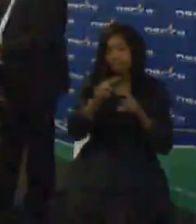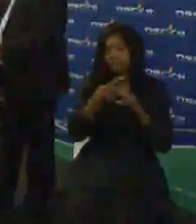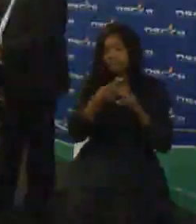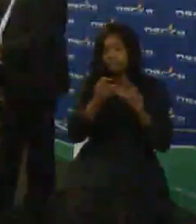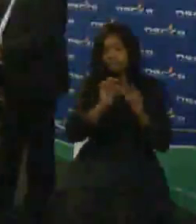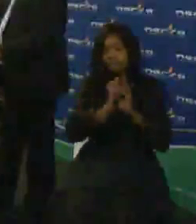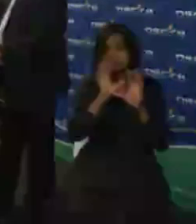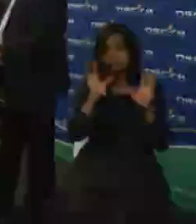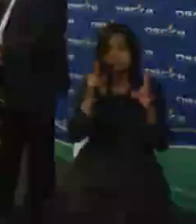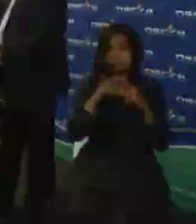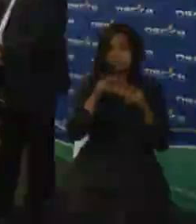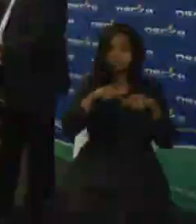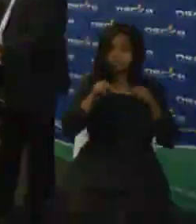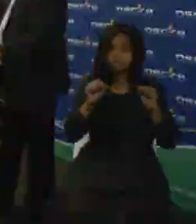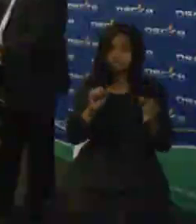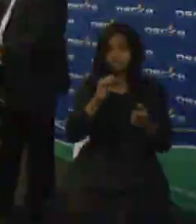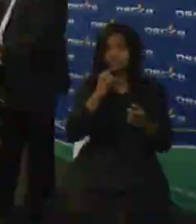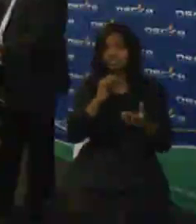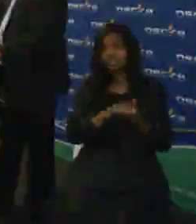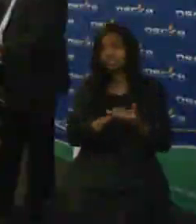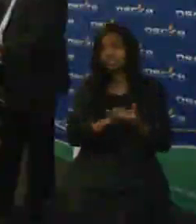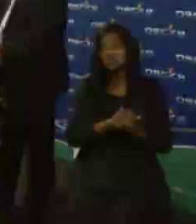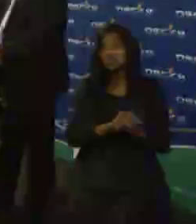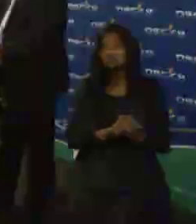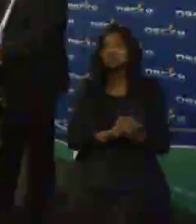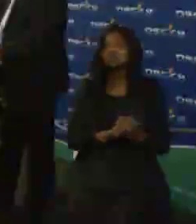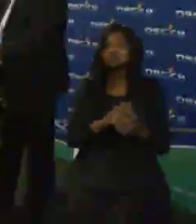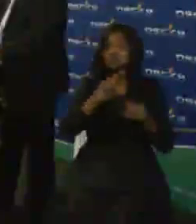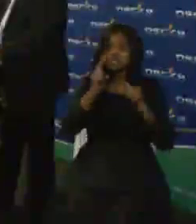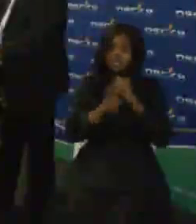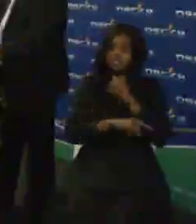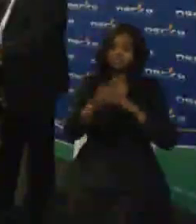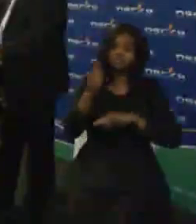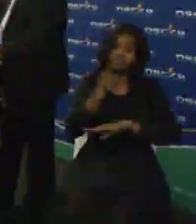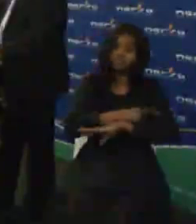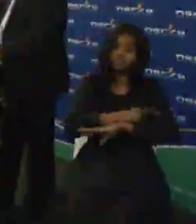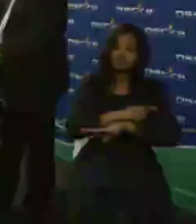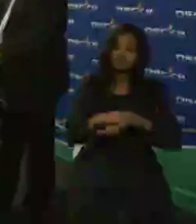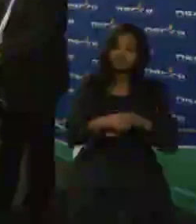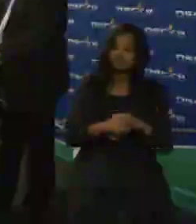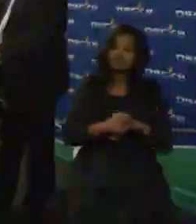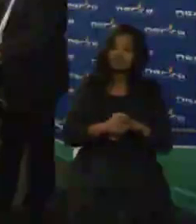highlight, Chairperson, is that at the end of the day,